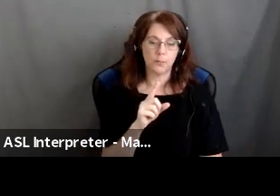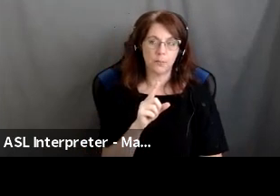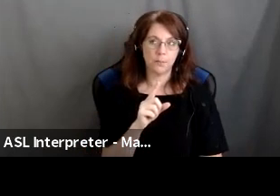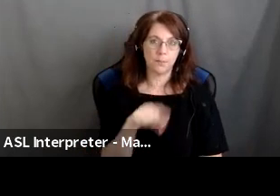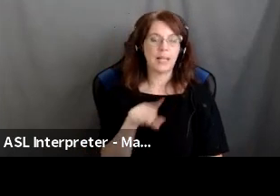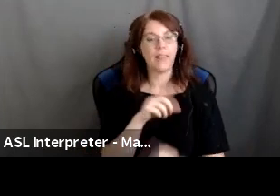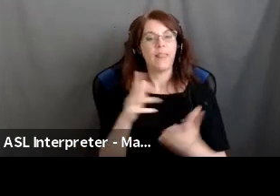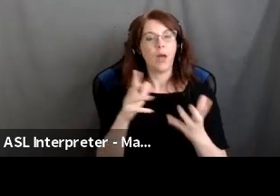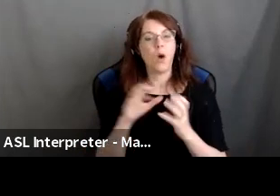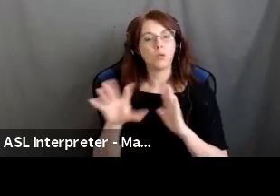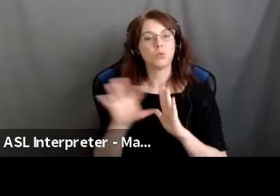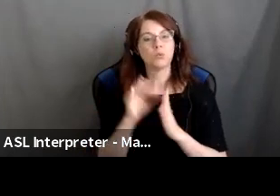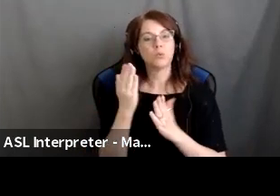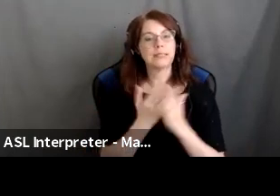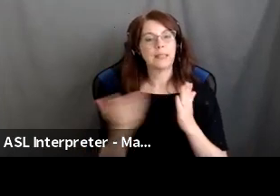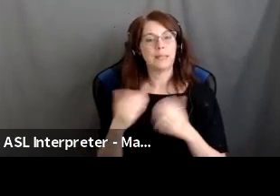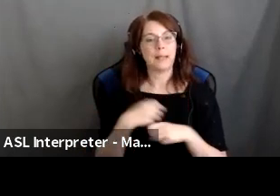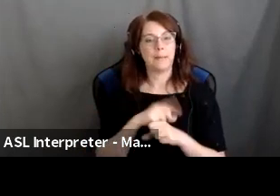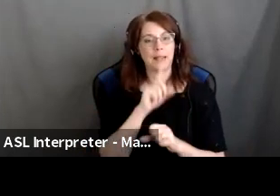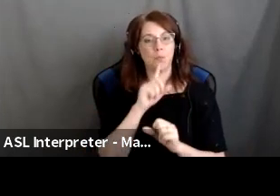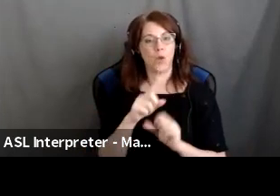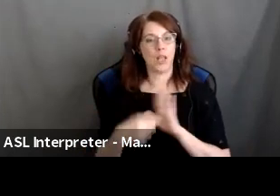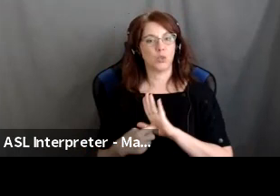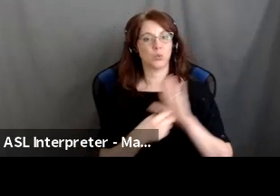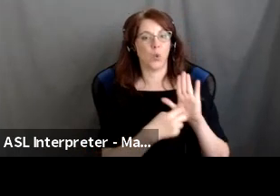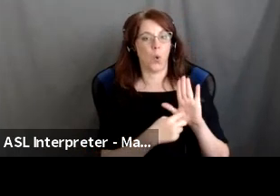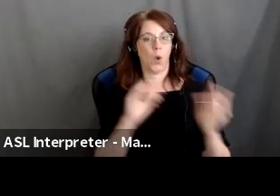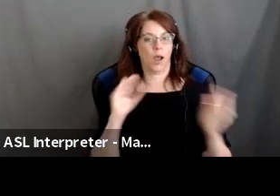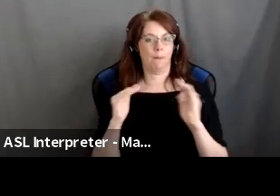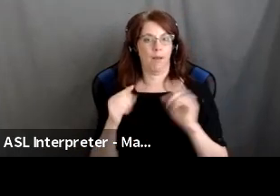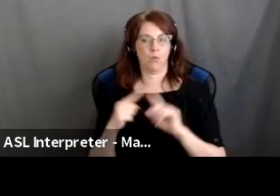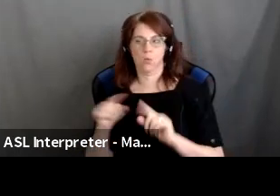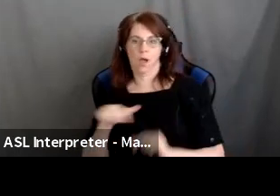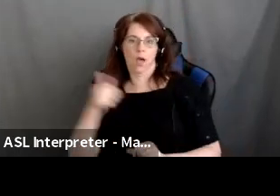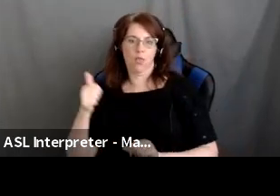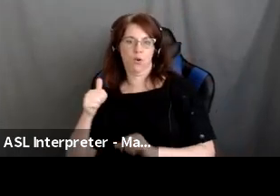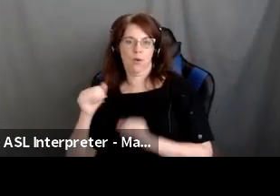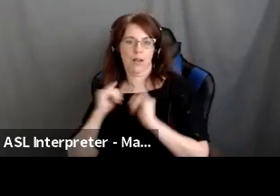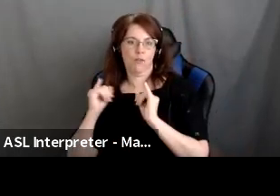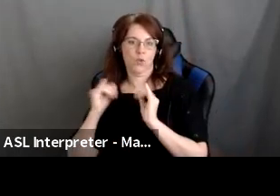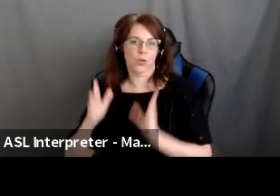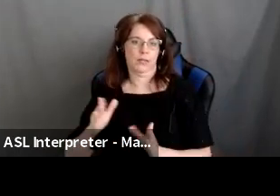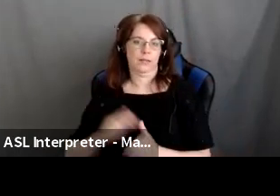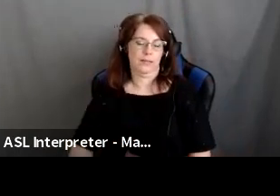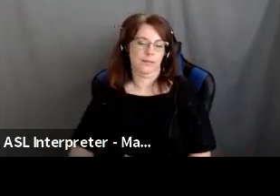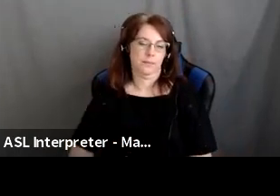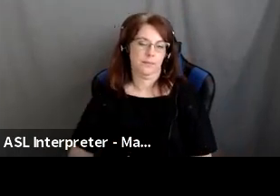choose something that might make them really stand out against all the other interviewees.